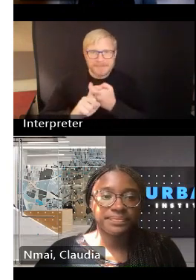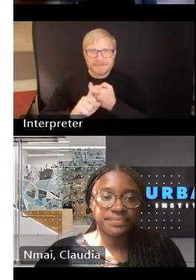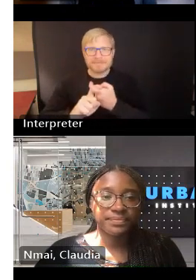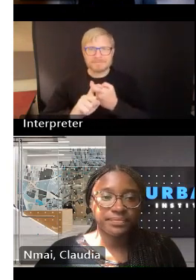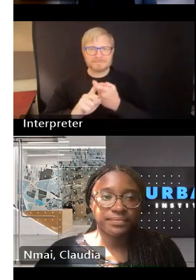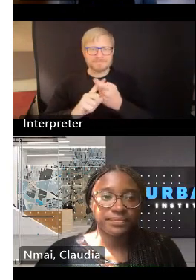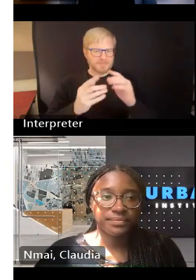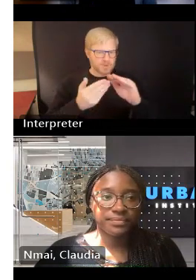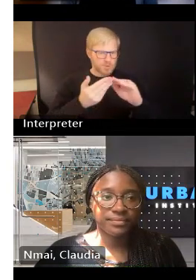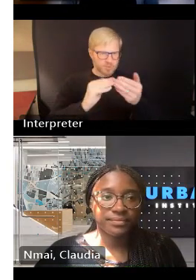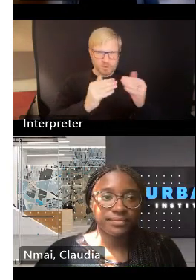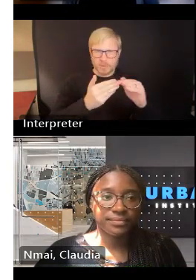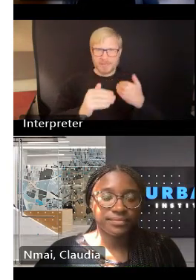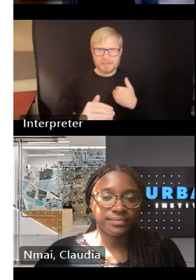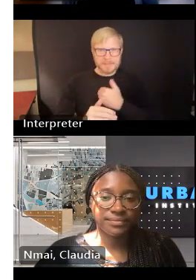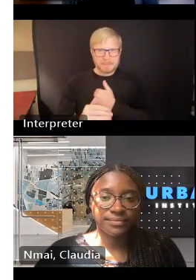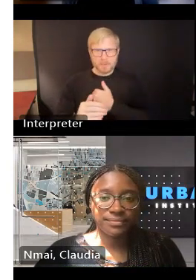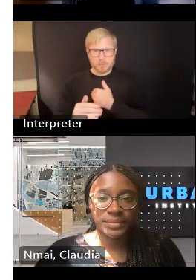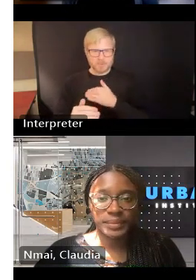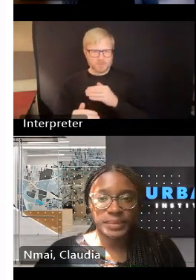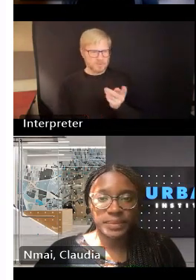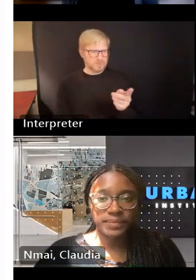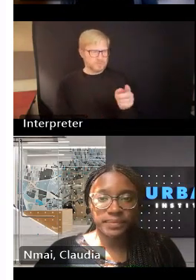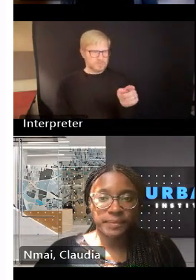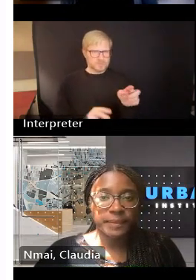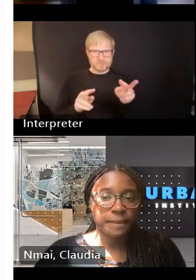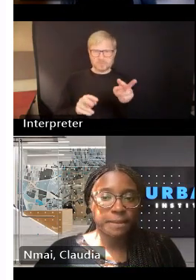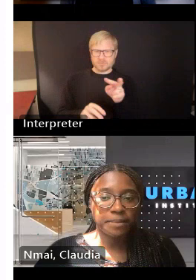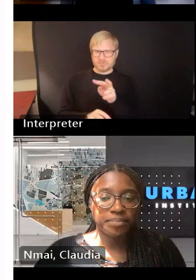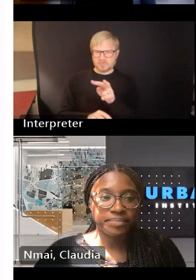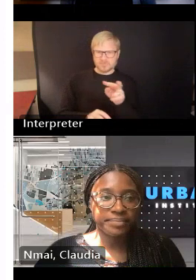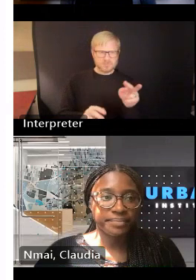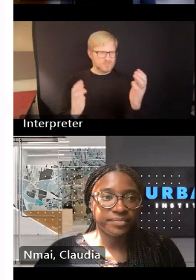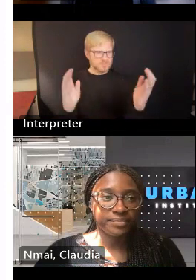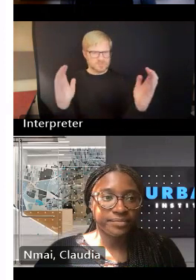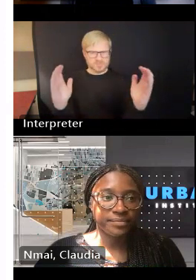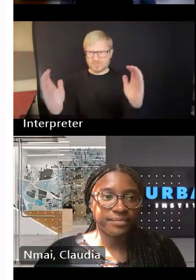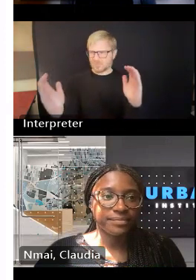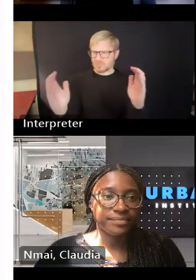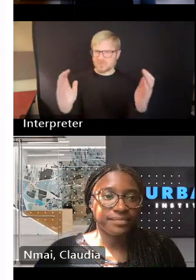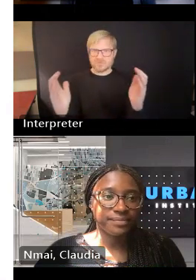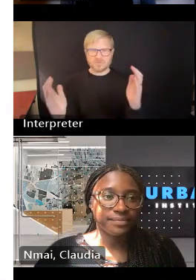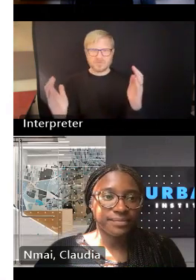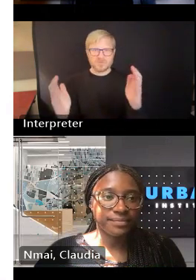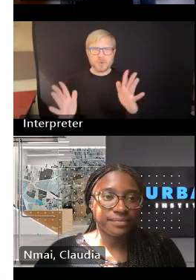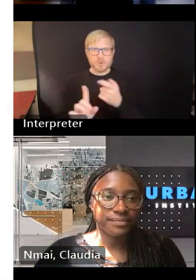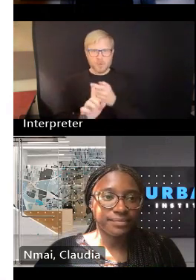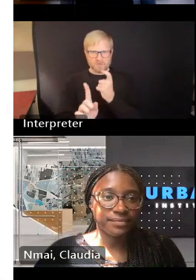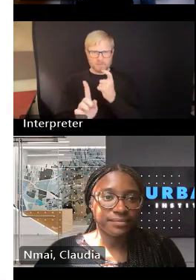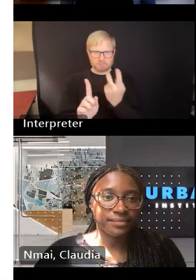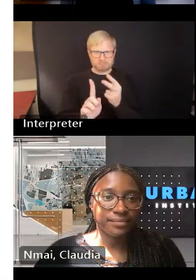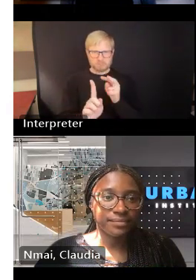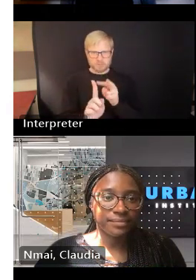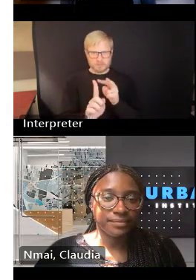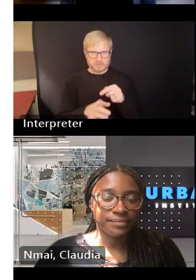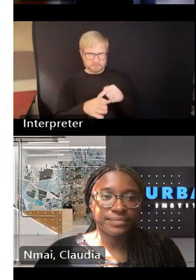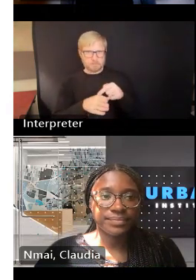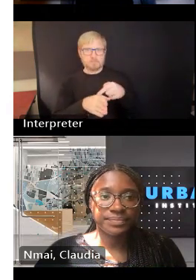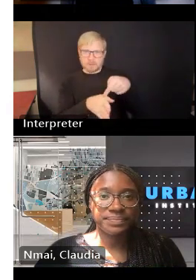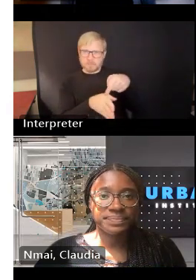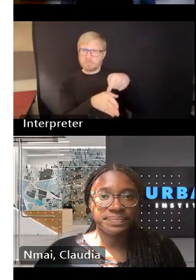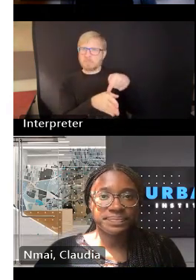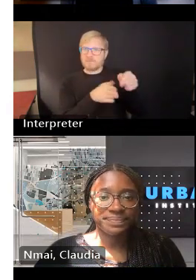my takeaway from that is on the practitioner side, I think that there is